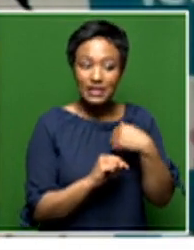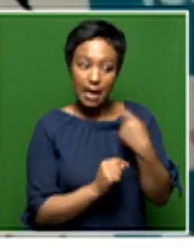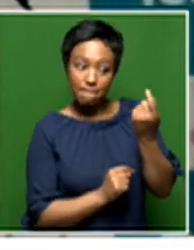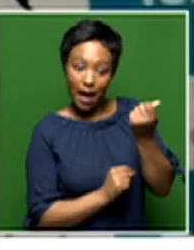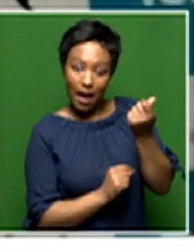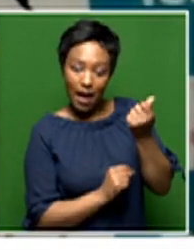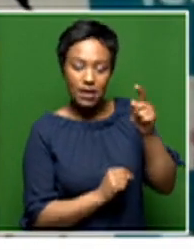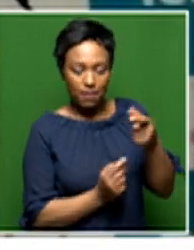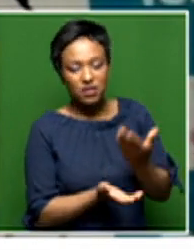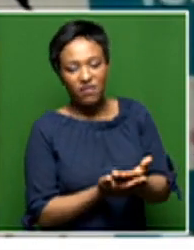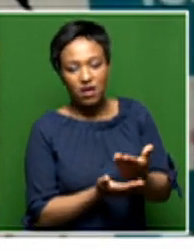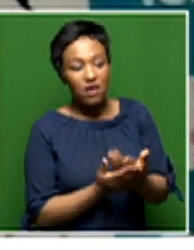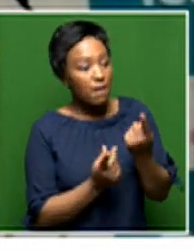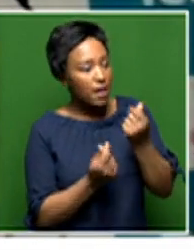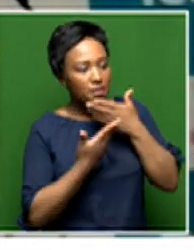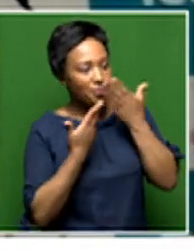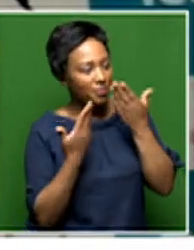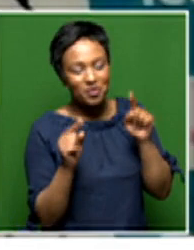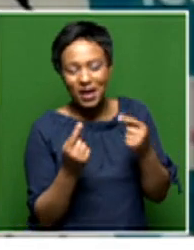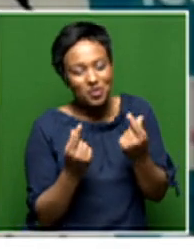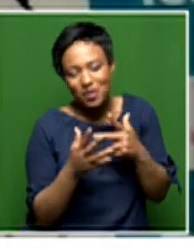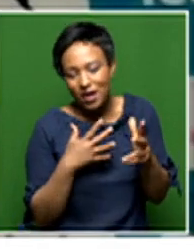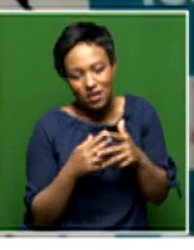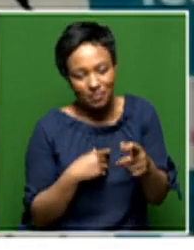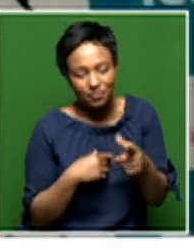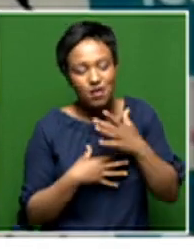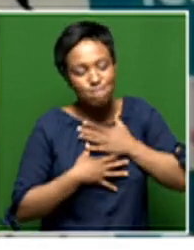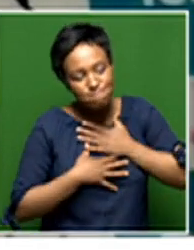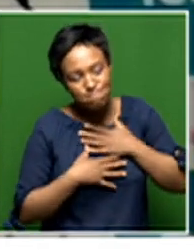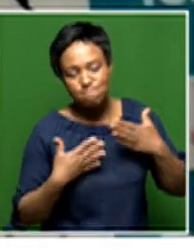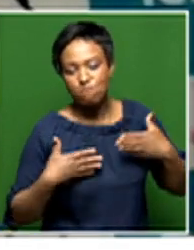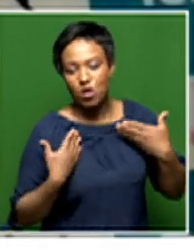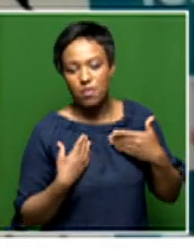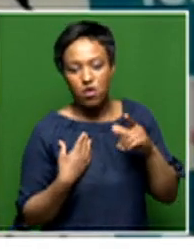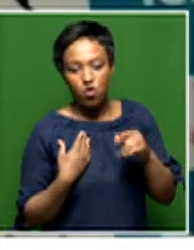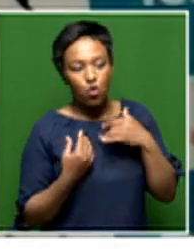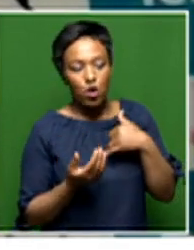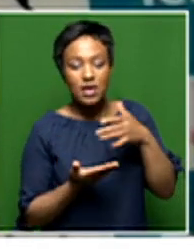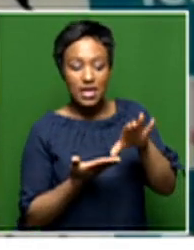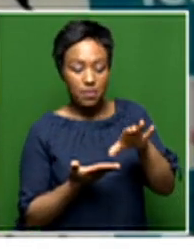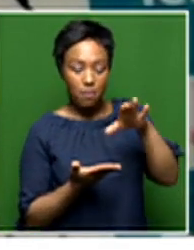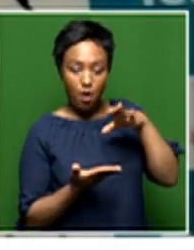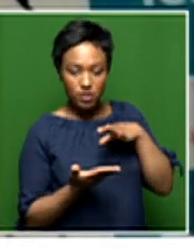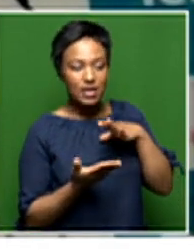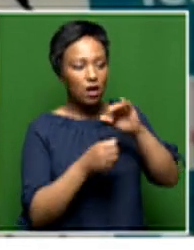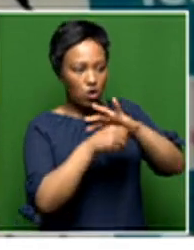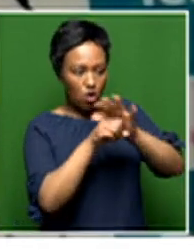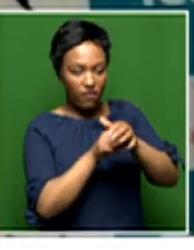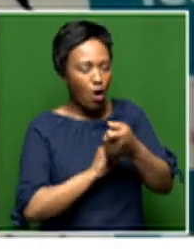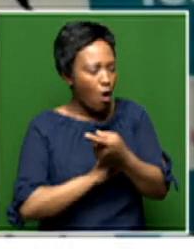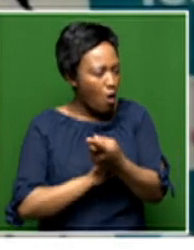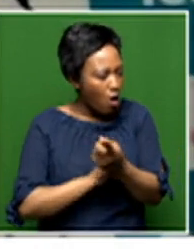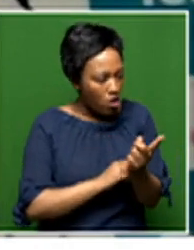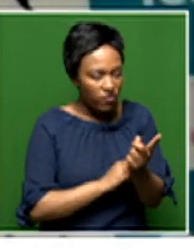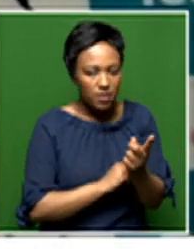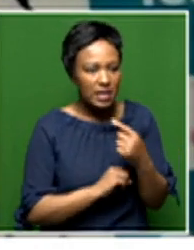money. There's nothing that you can do without money. So we are humbled that our sponsors, even in COVID-19, all of them, none of them